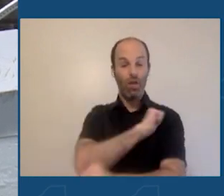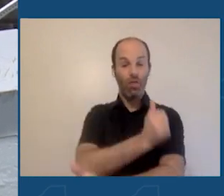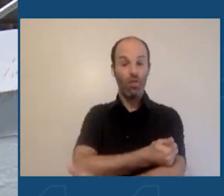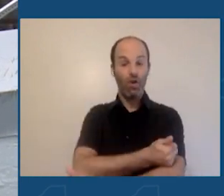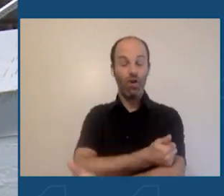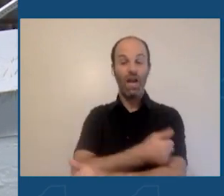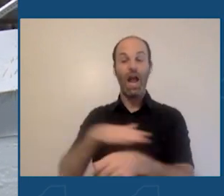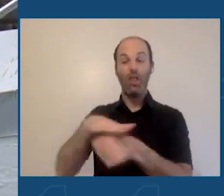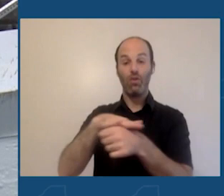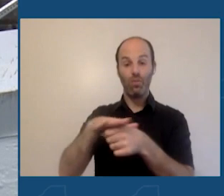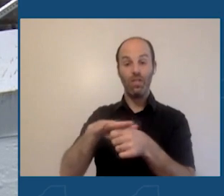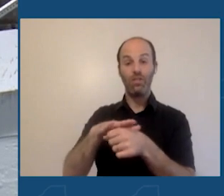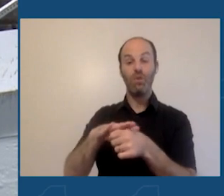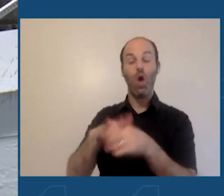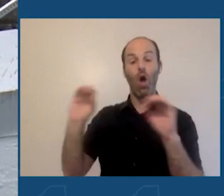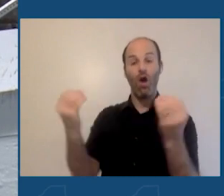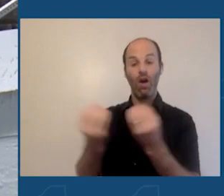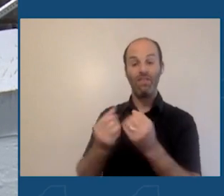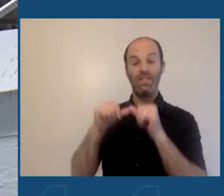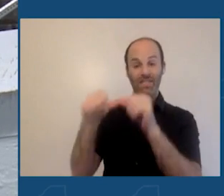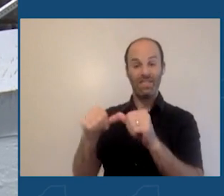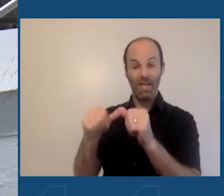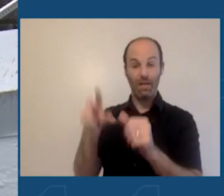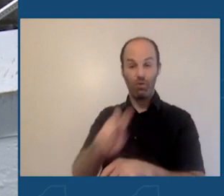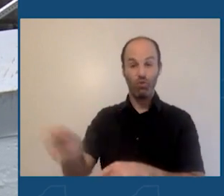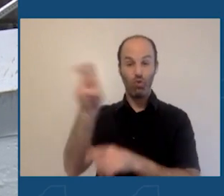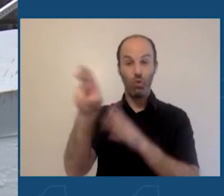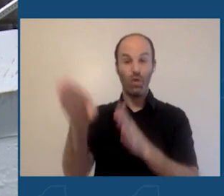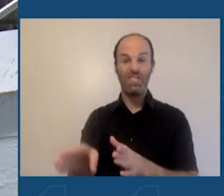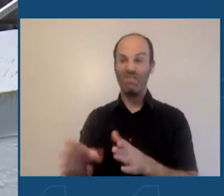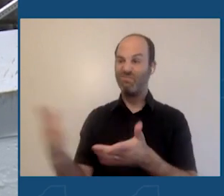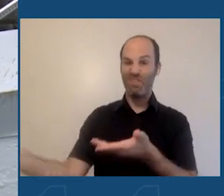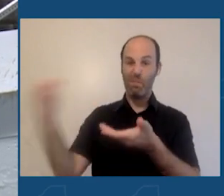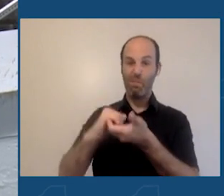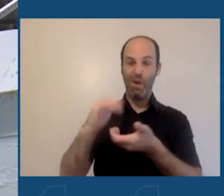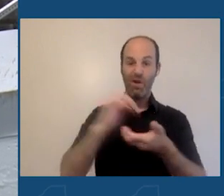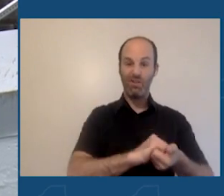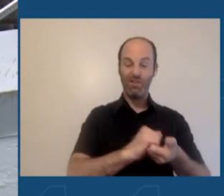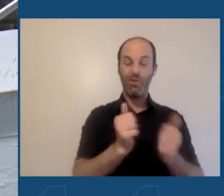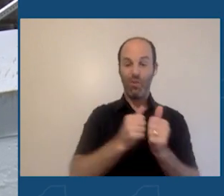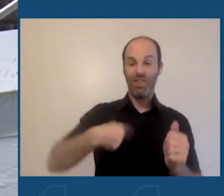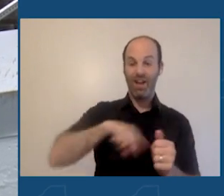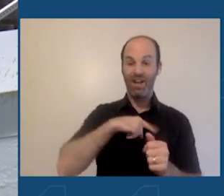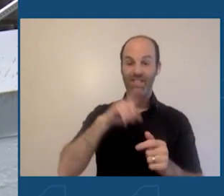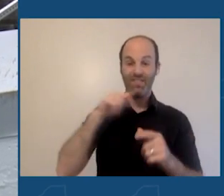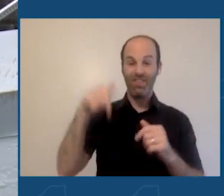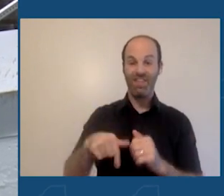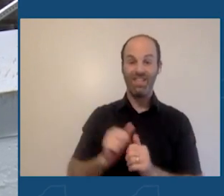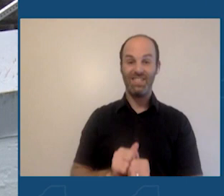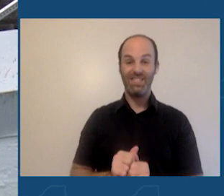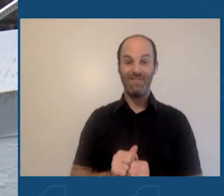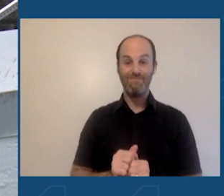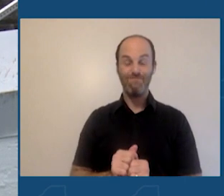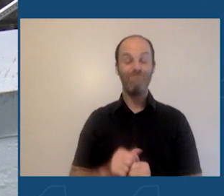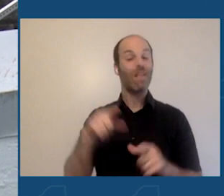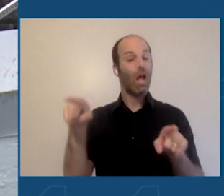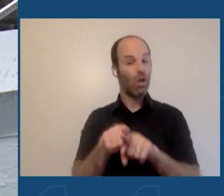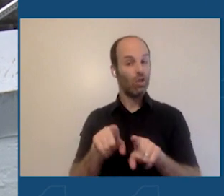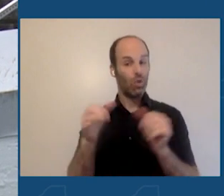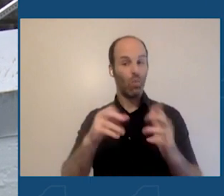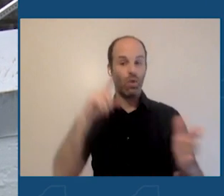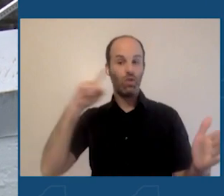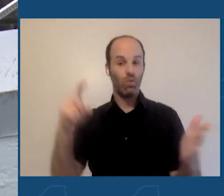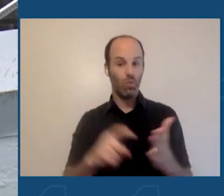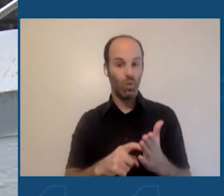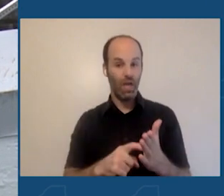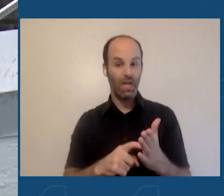Sustainable Tourism, who have been amazing partners in this adventure. I'd be amiss if I did not recognize the